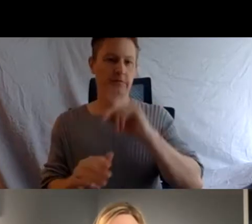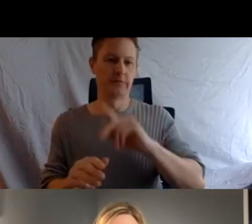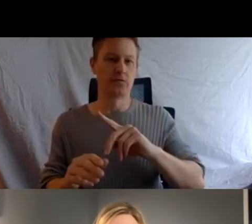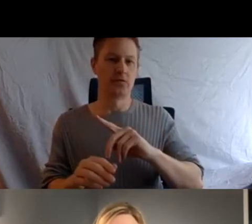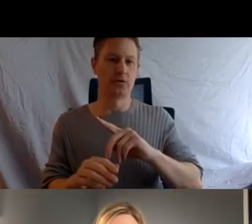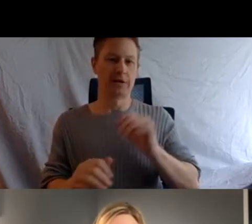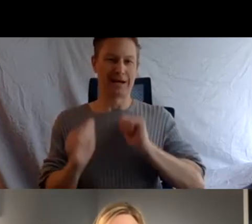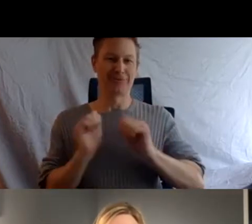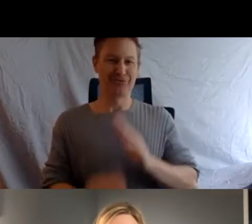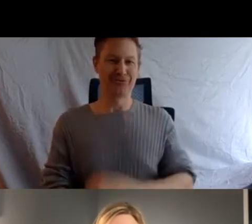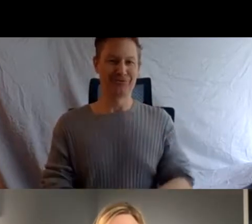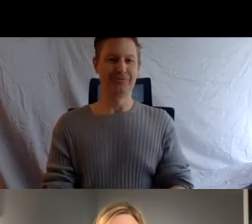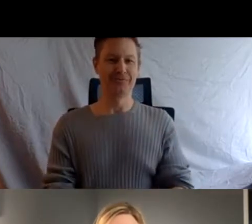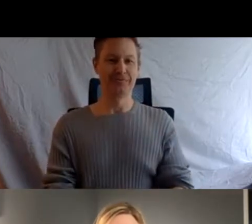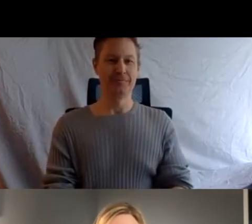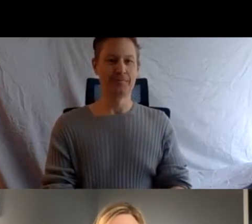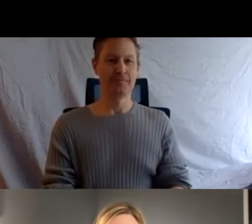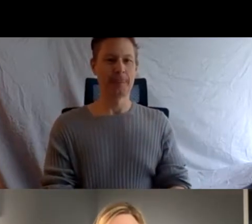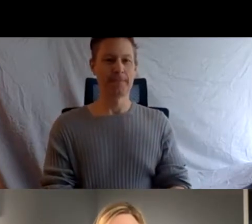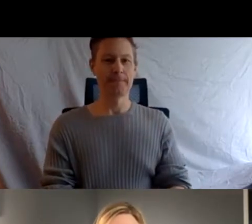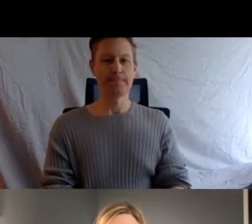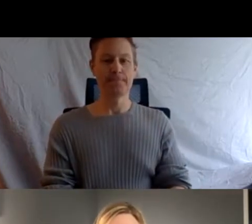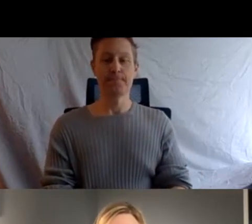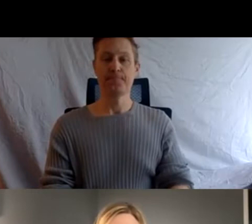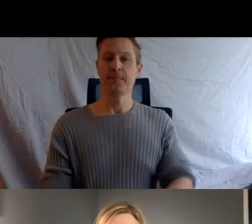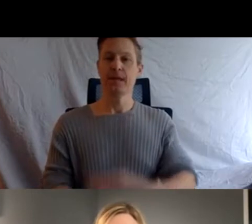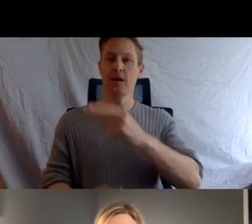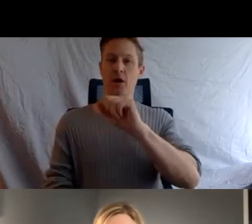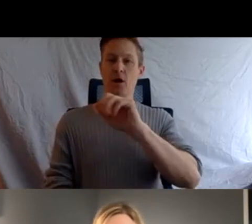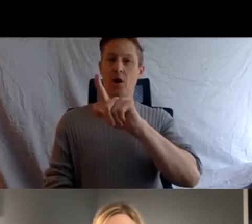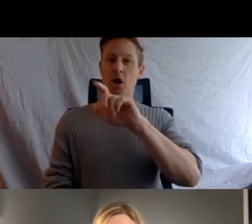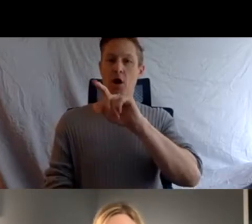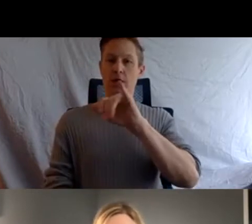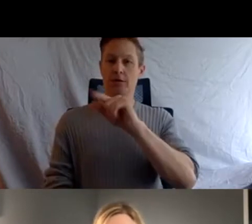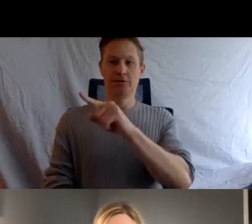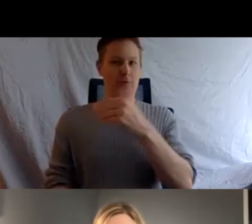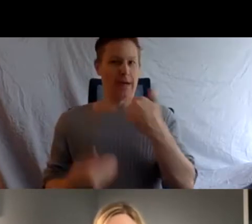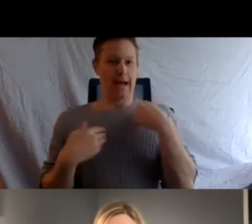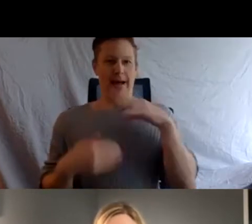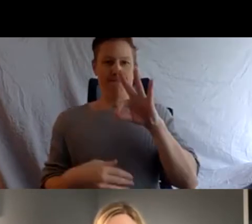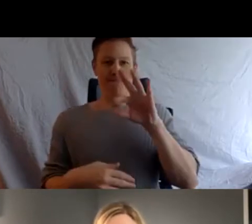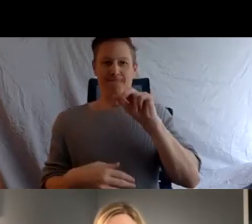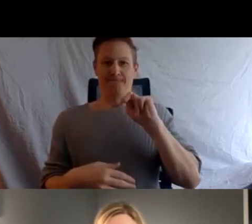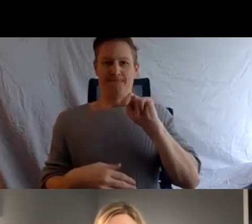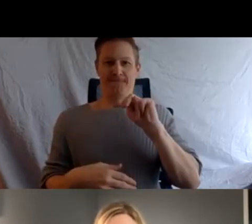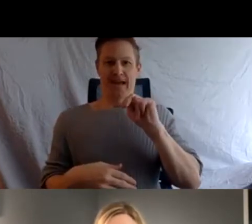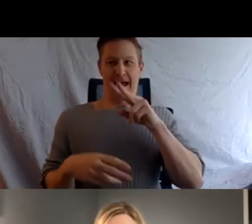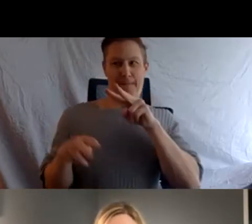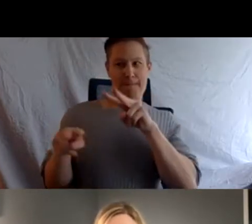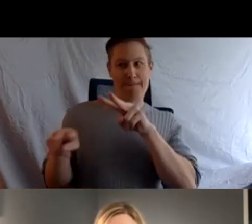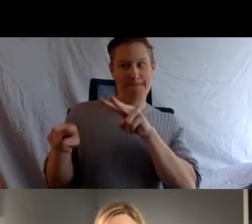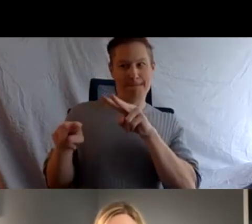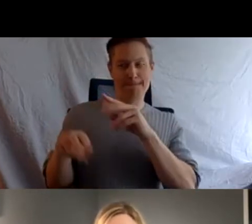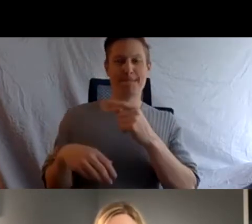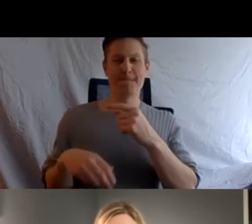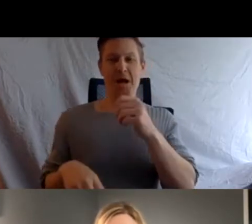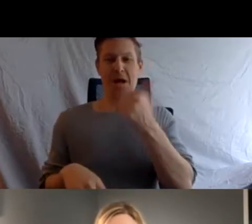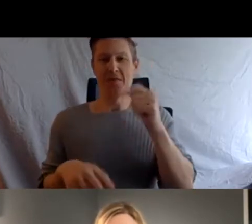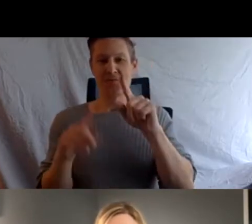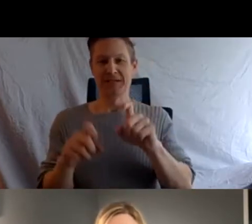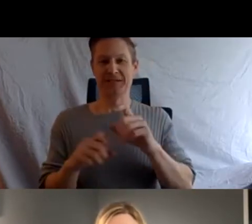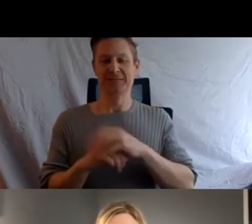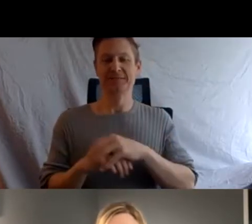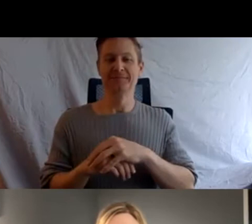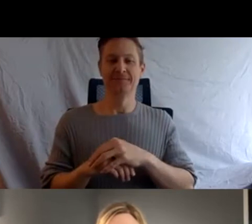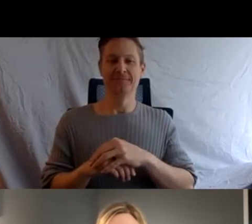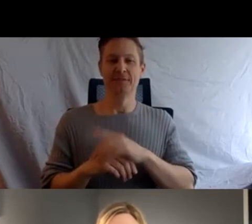Nice. Hartley, you have quite the fan base coming through right here. We have another question for you. Do you